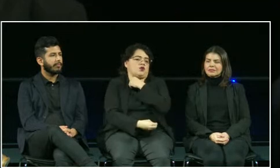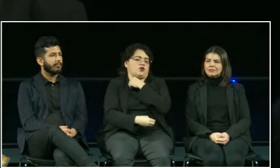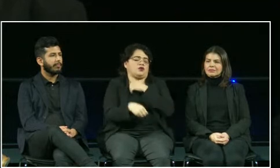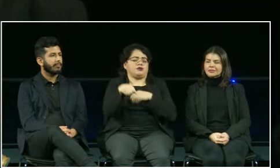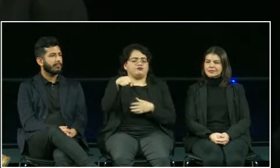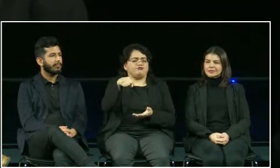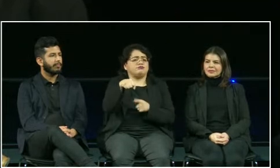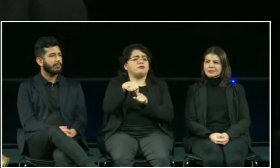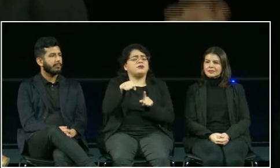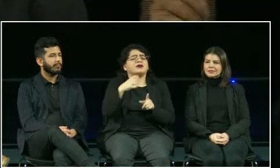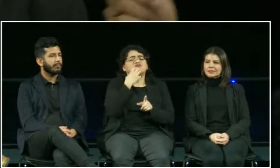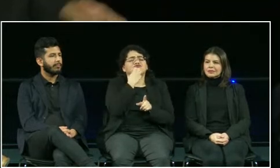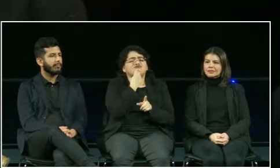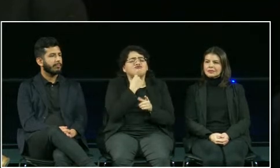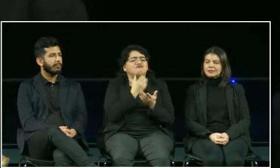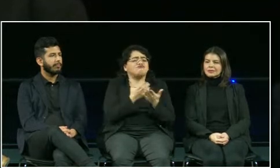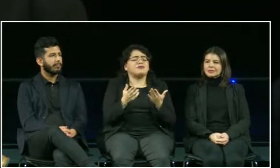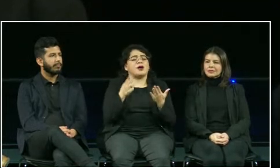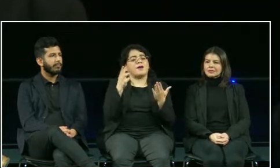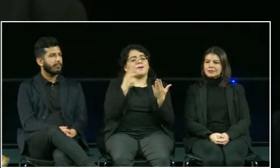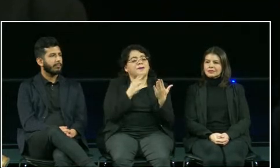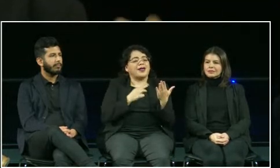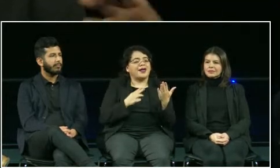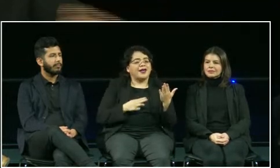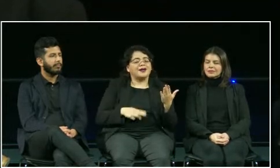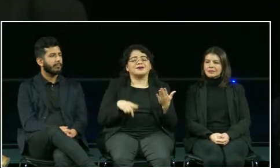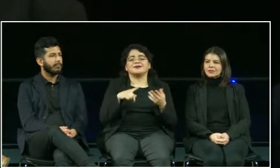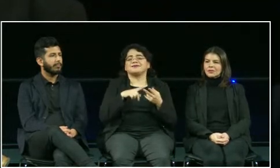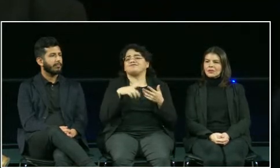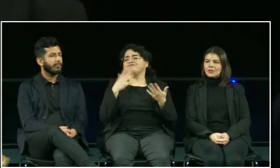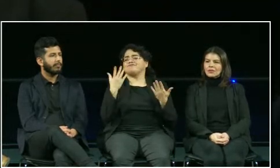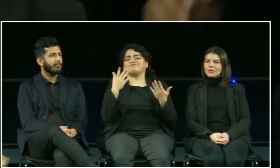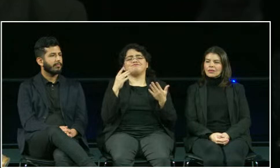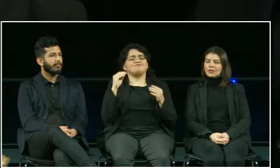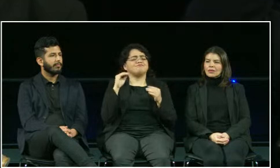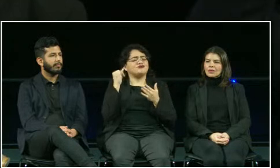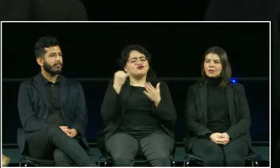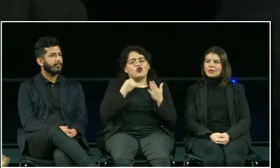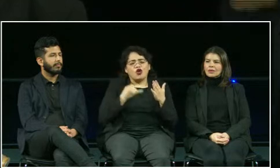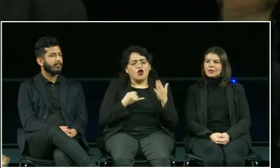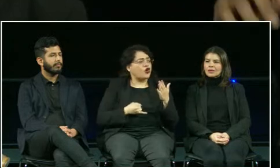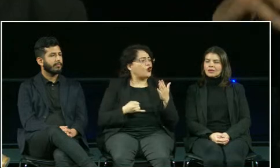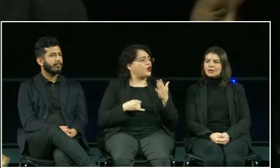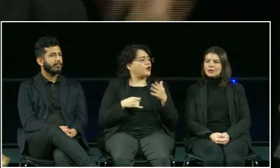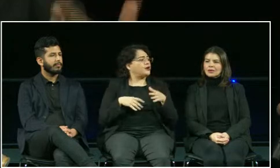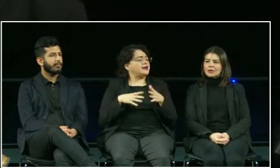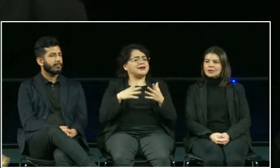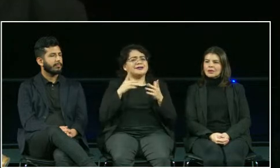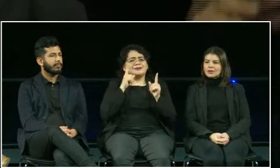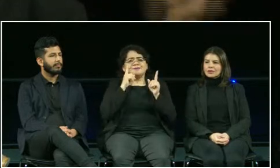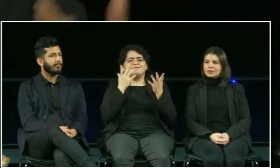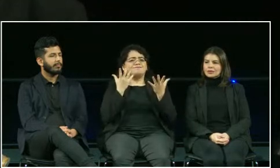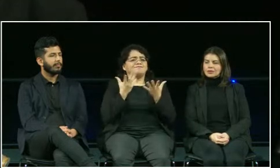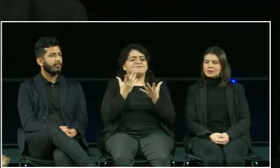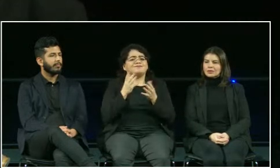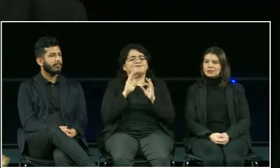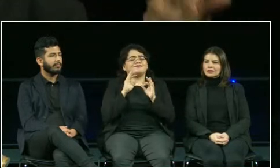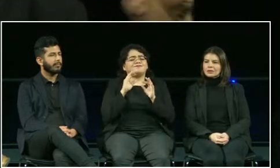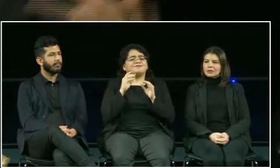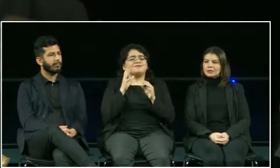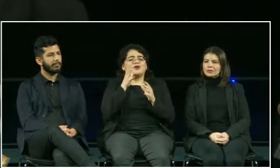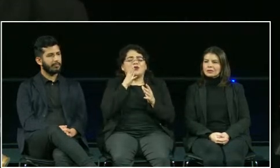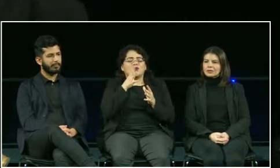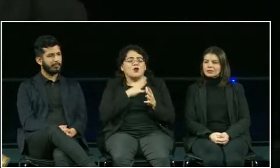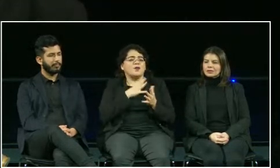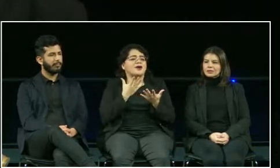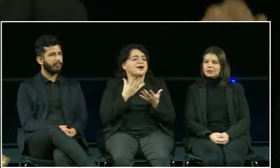come from this family, like these paintings she was doing, all these paintings she was drawing, it's with hair, you know, to do something with the femininity. There